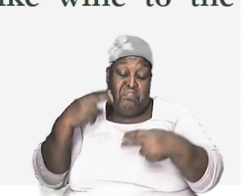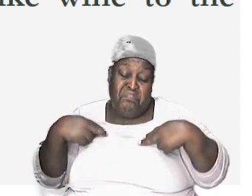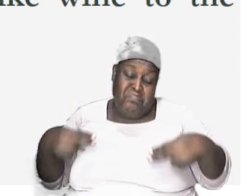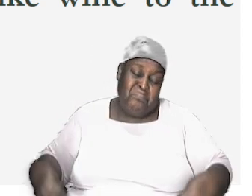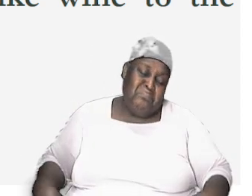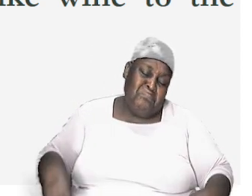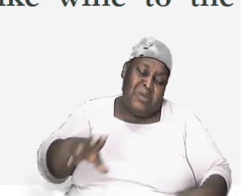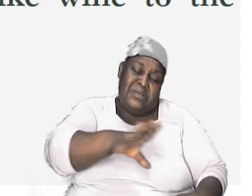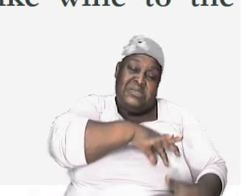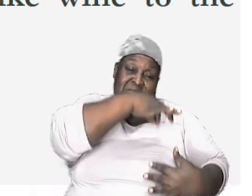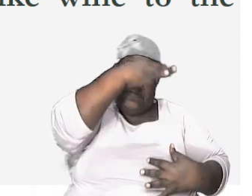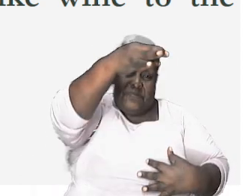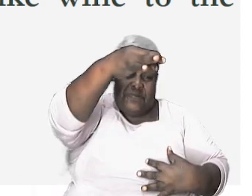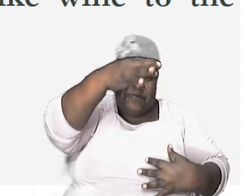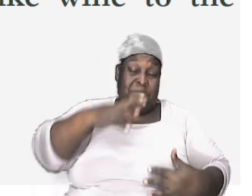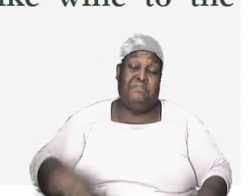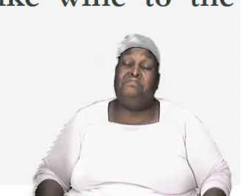spirit.